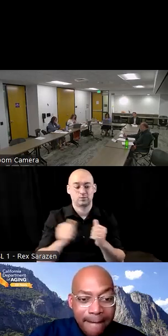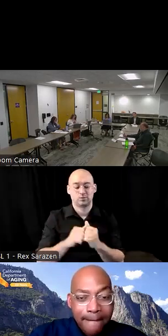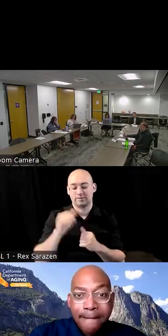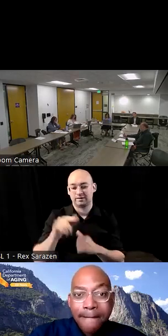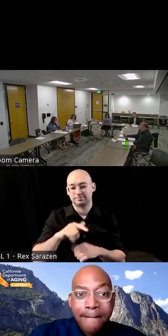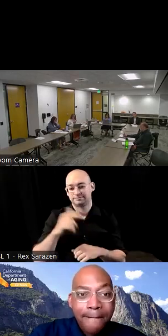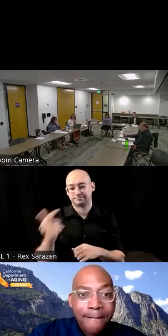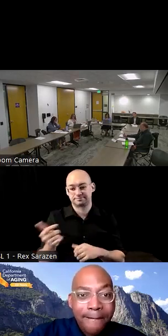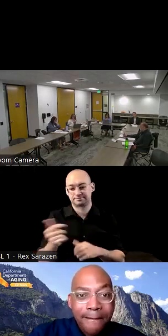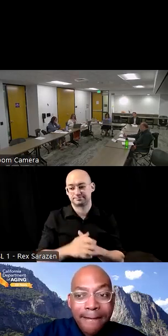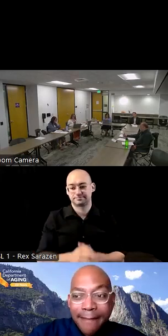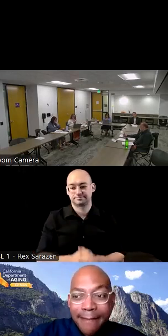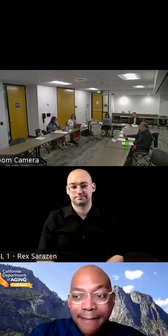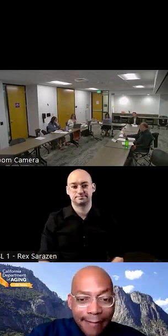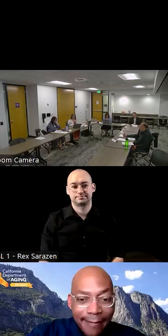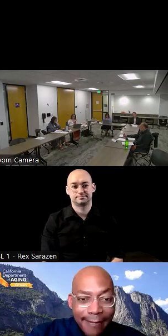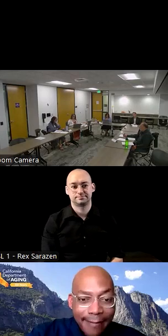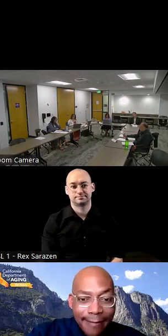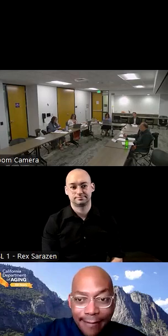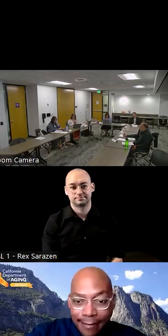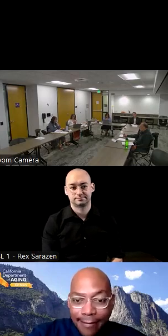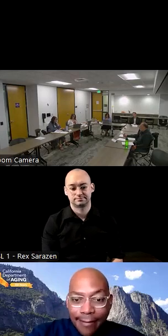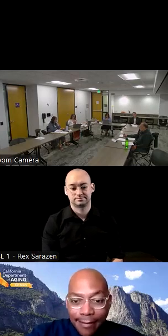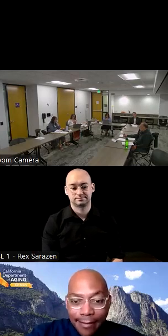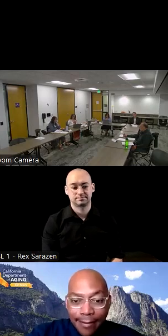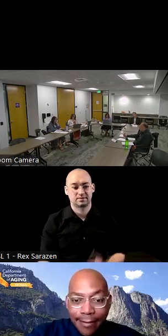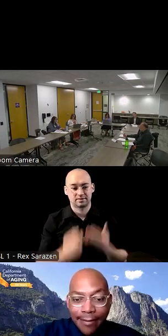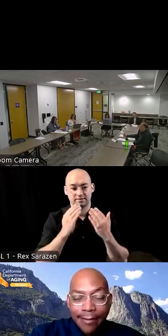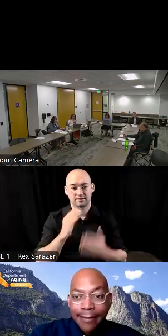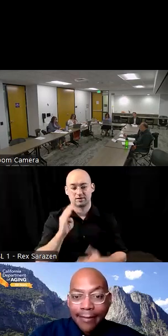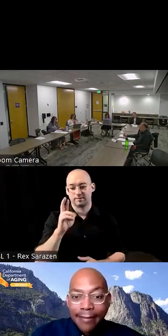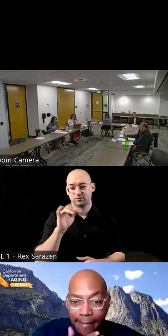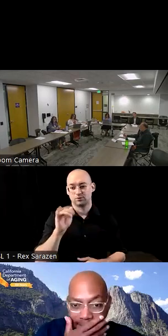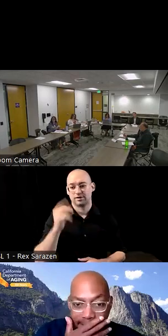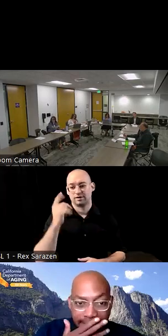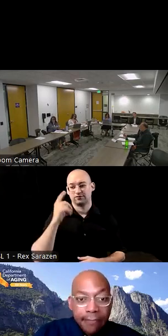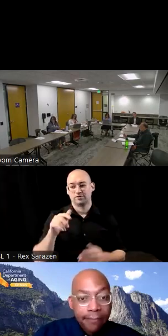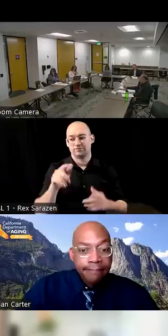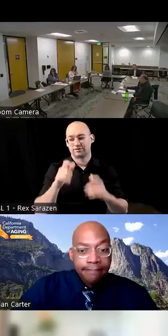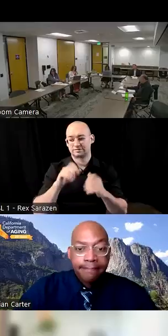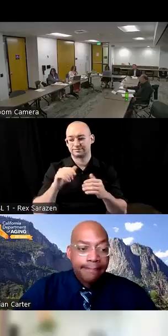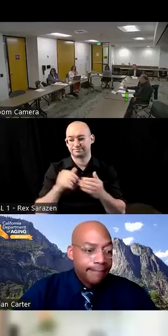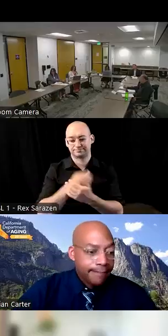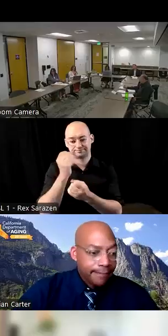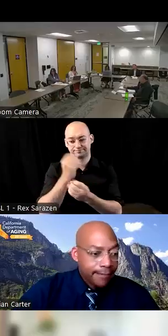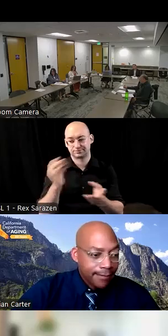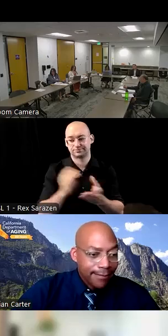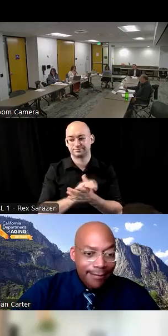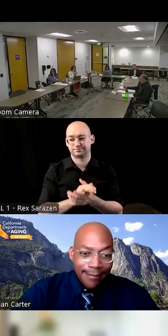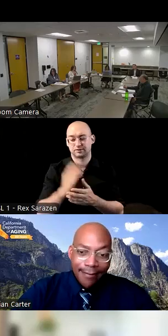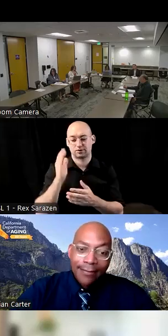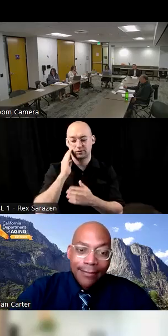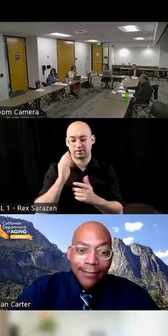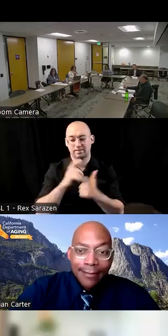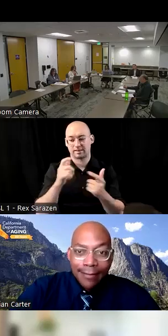over. Thank you so much, Brian, for giving that quick update. I know a lot of my patients